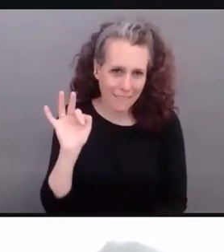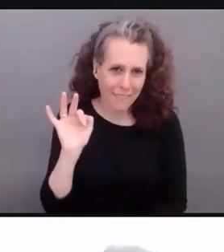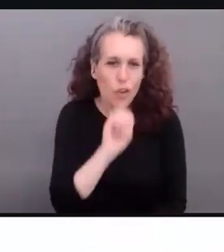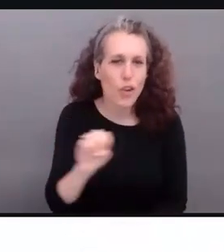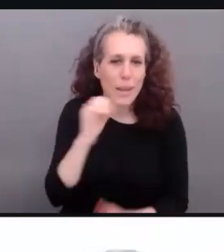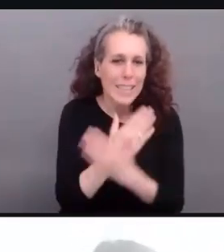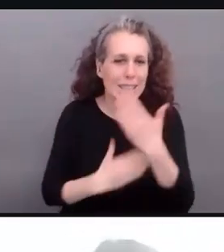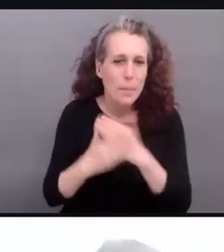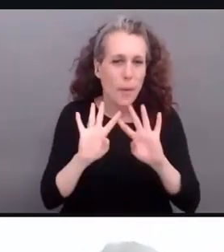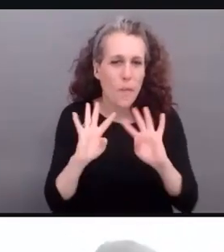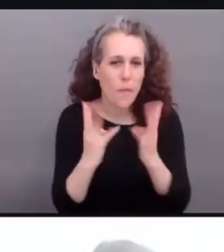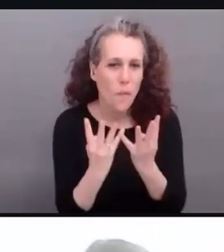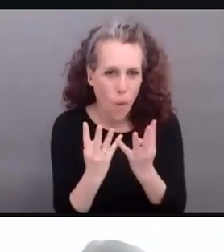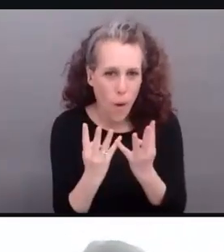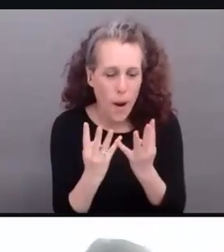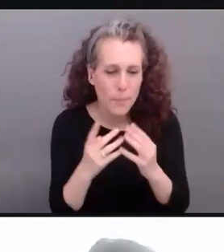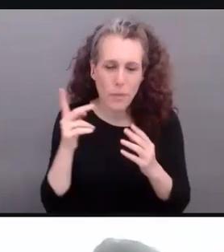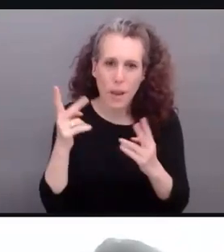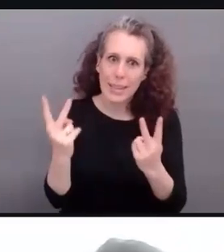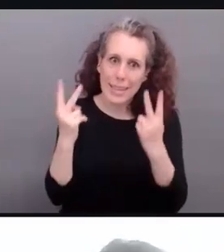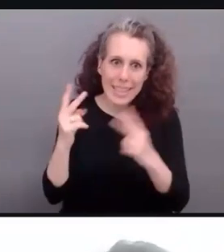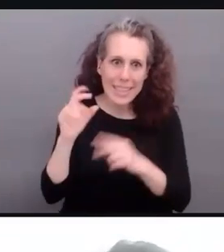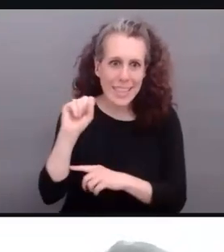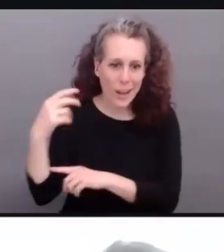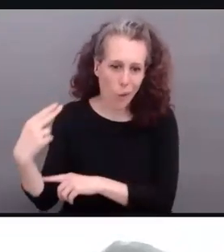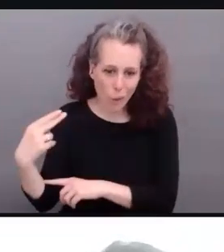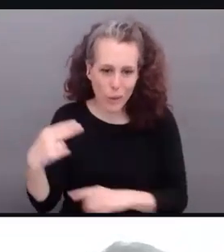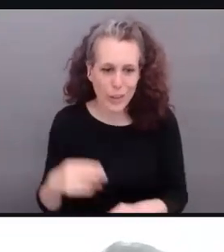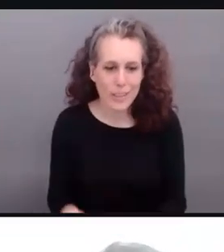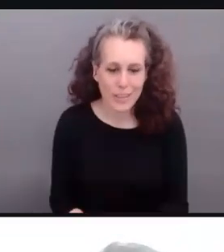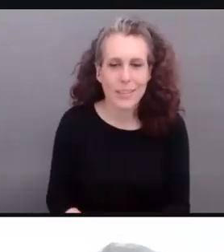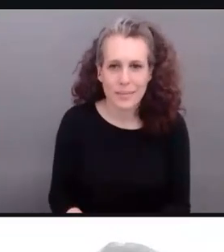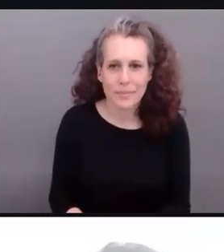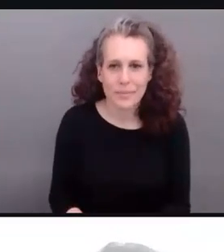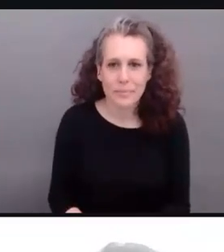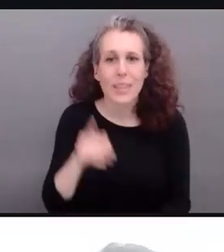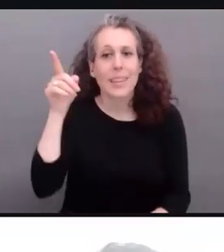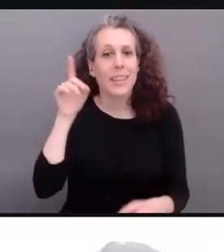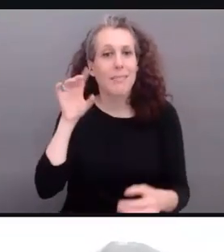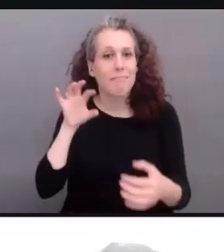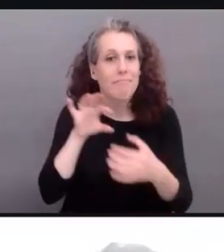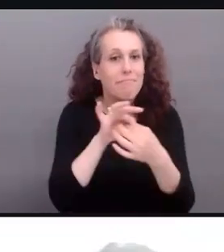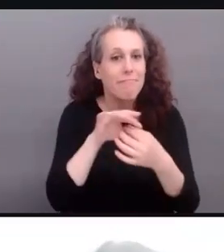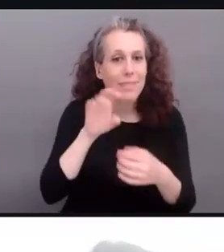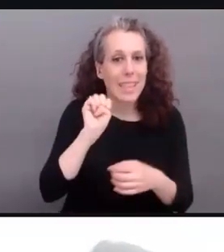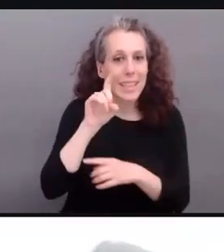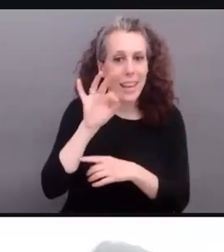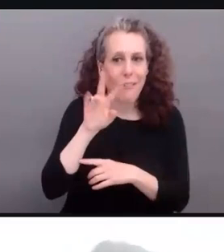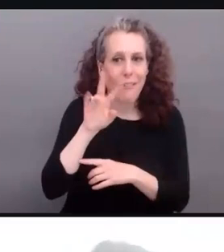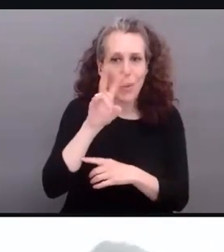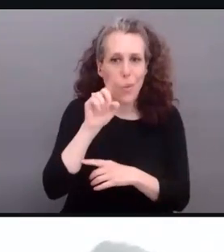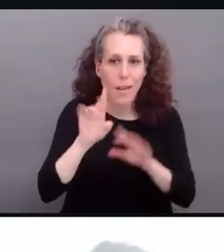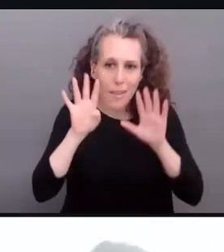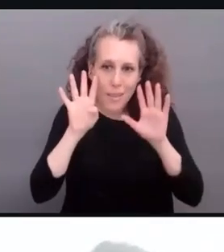one of our key stakeholders. He joined the EDF in 2019, Meher is responsible for accessibility and freedom